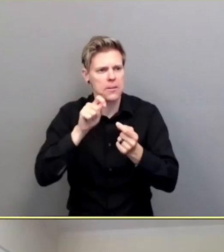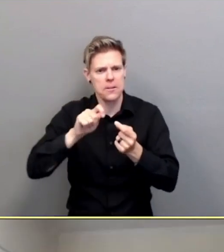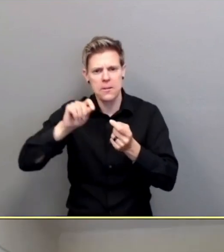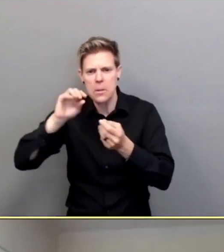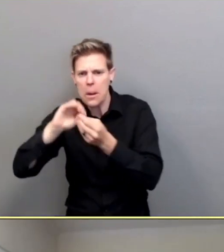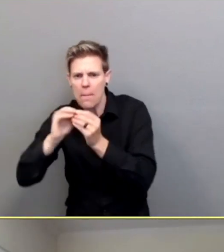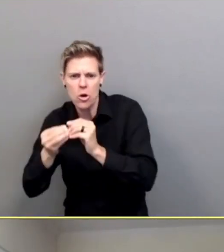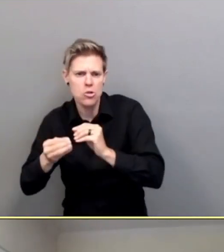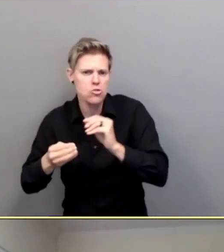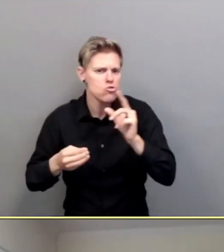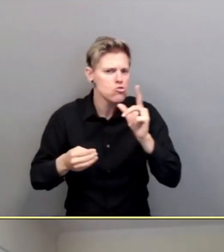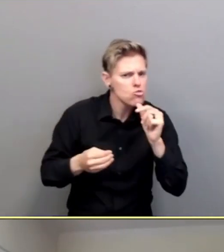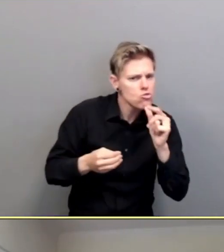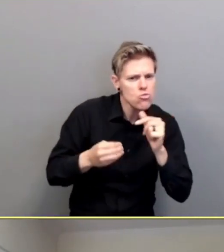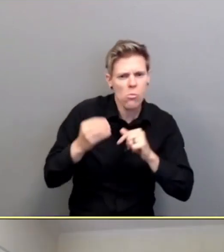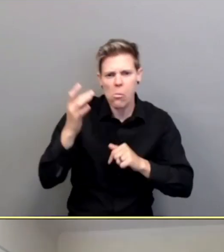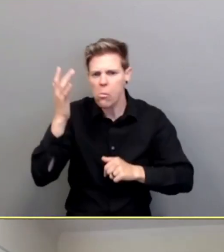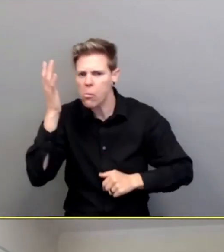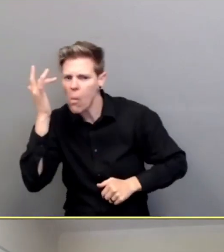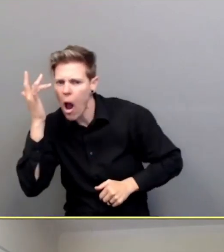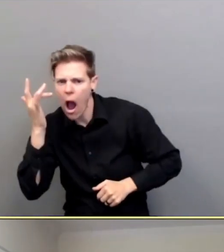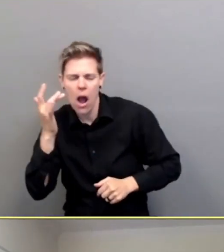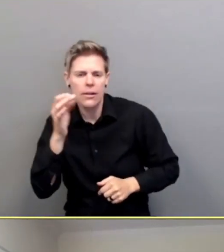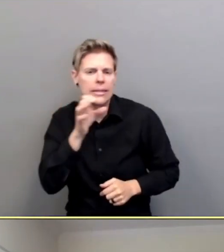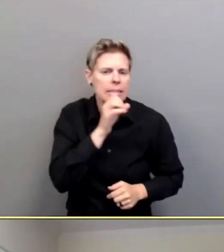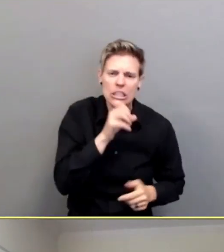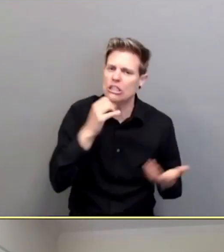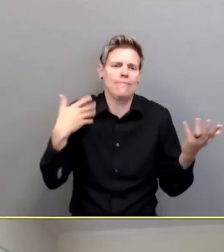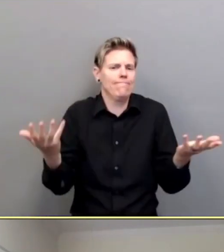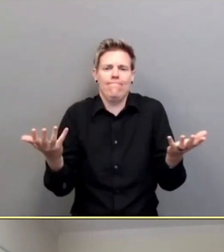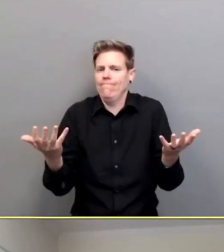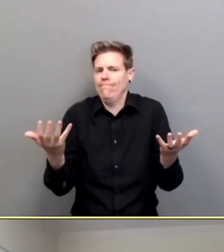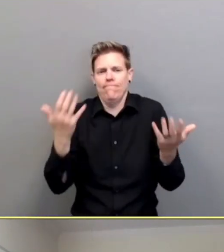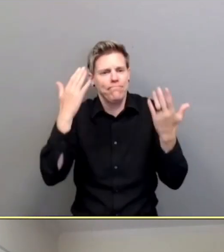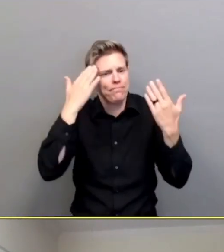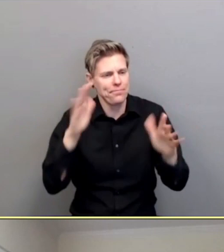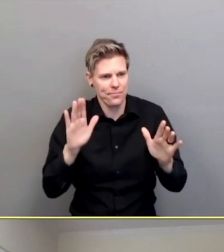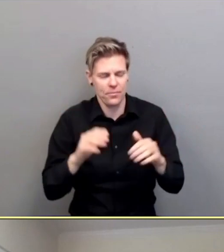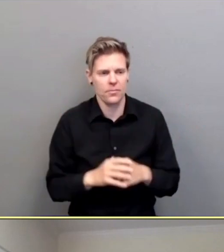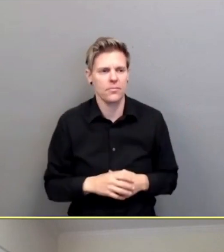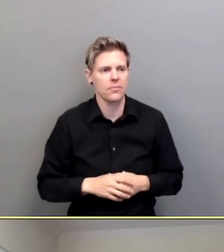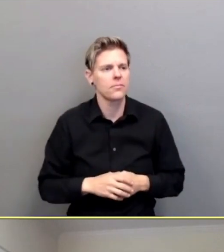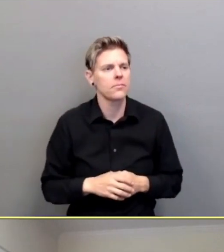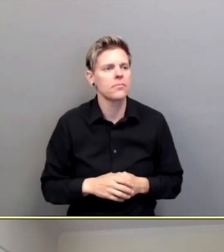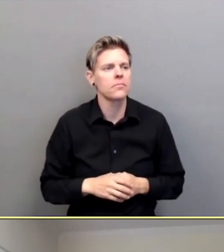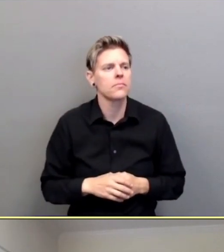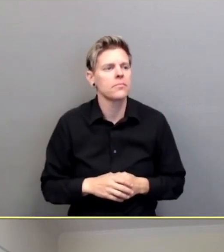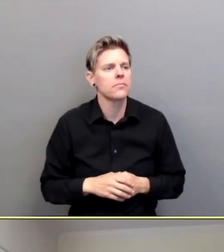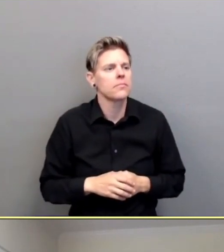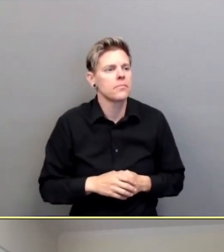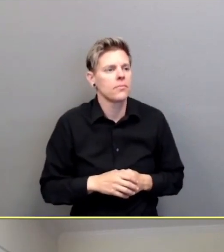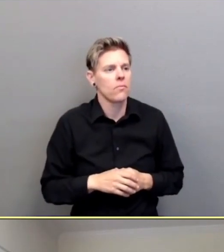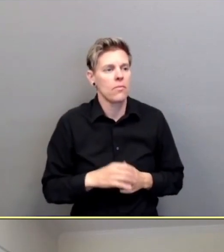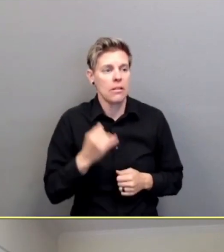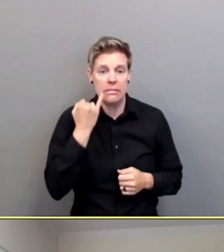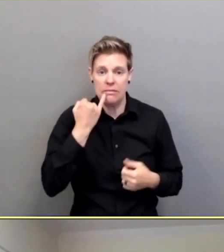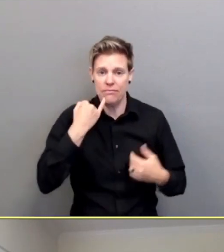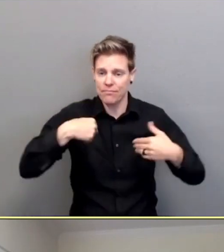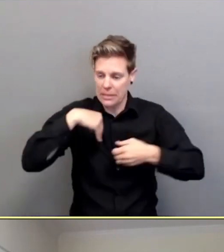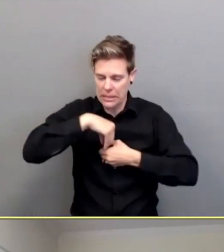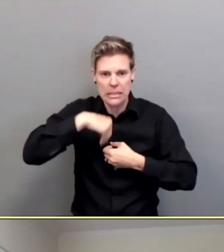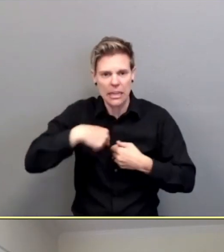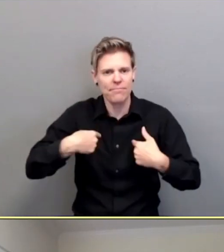who may be, let me give you an example, may be immunocompromised and tend to shed